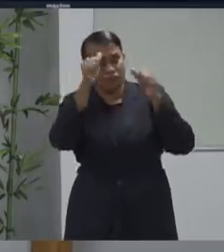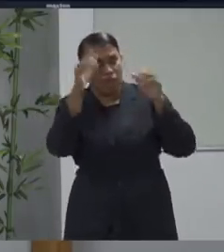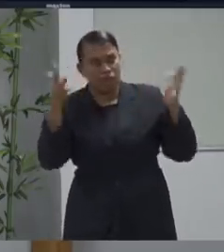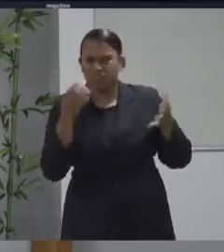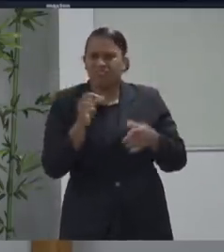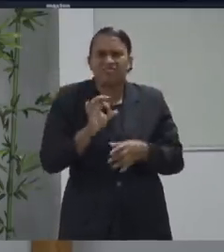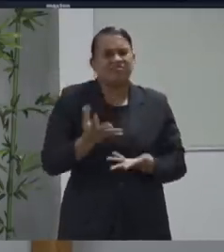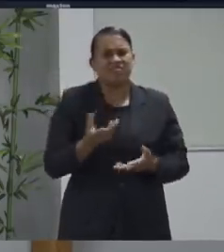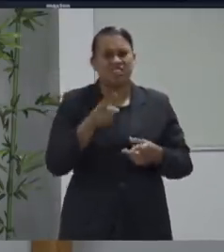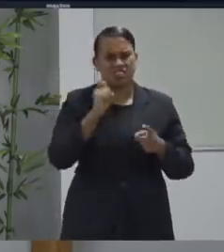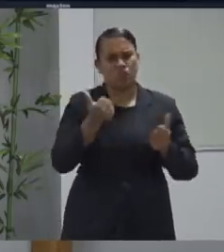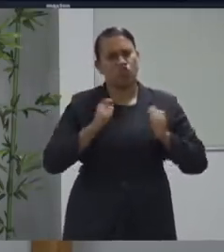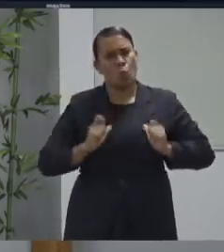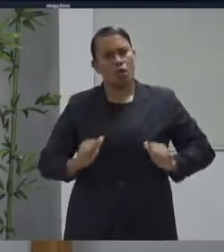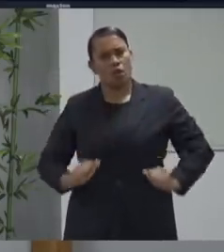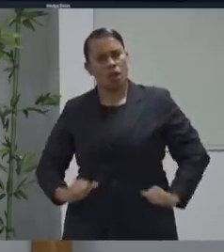cure